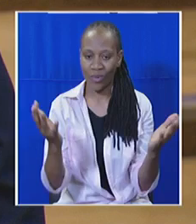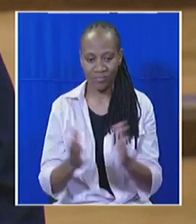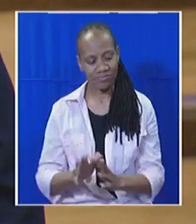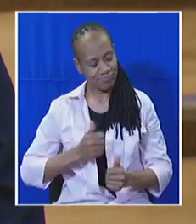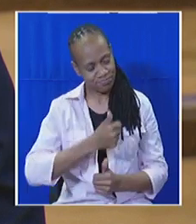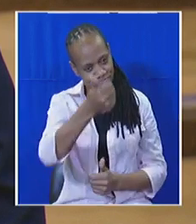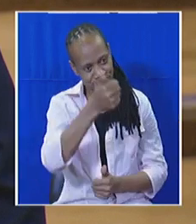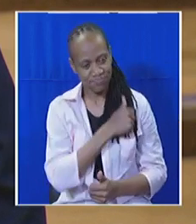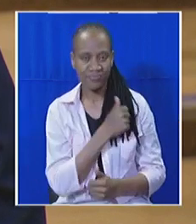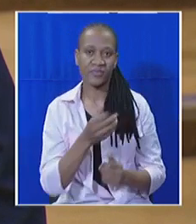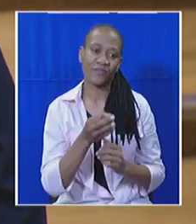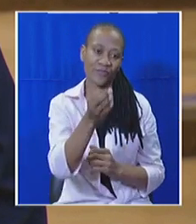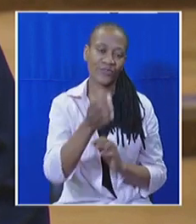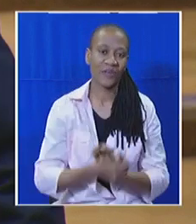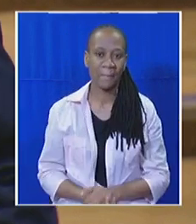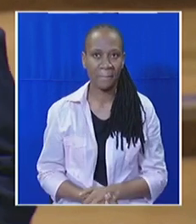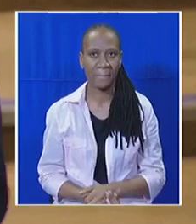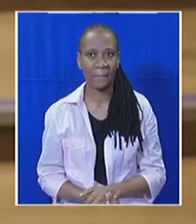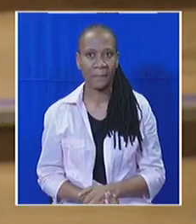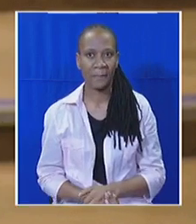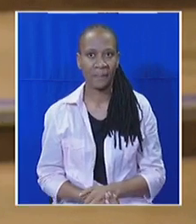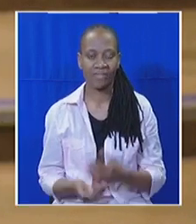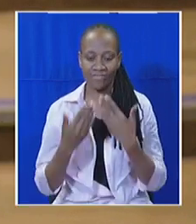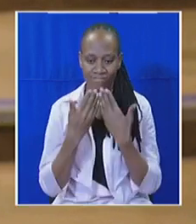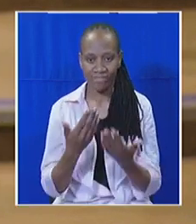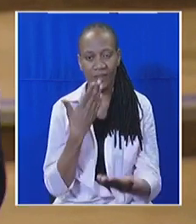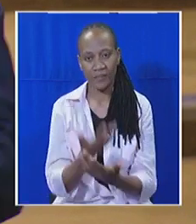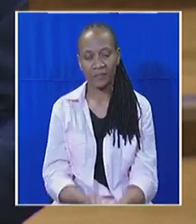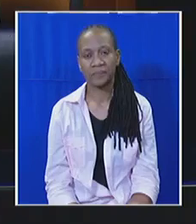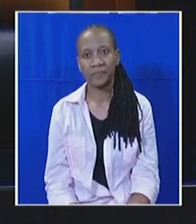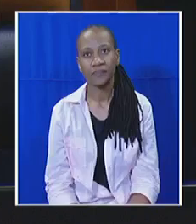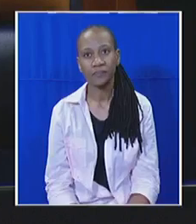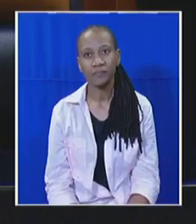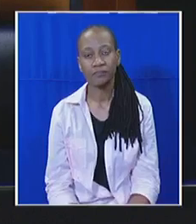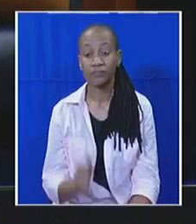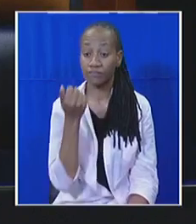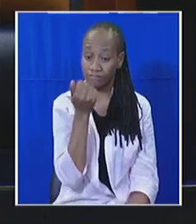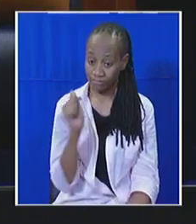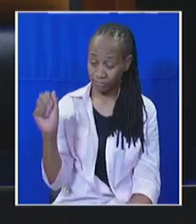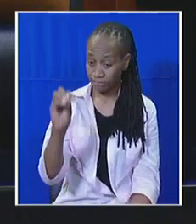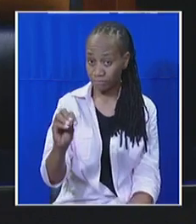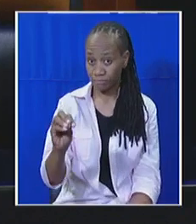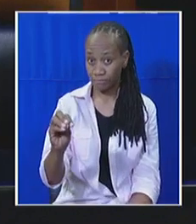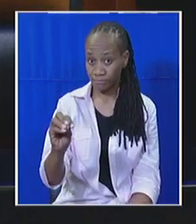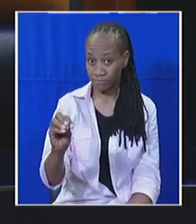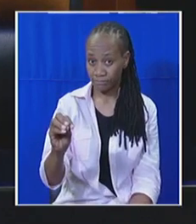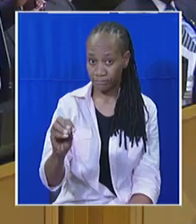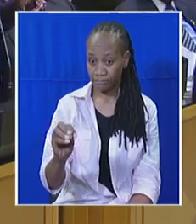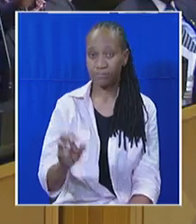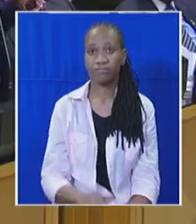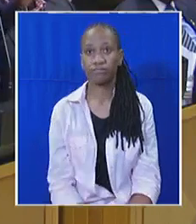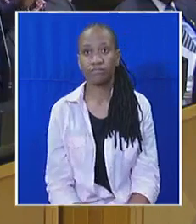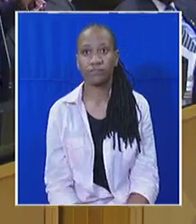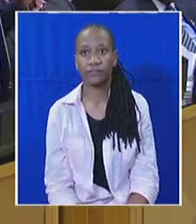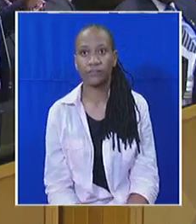best in all their future endeavors. I so move. I now put the motion. Are there any objections? For calling the